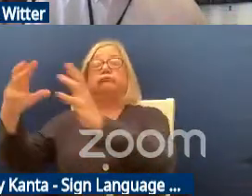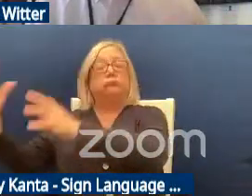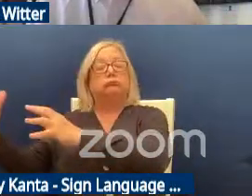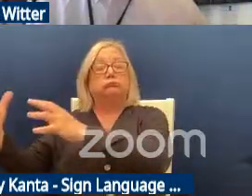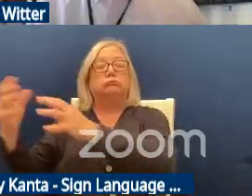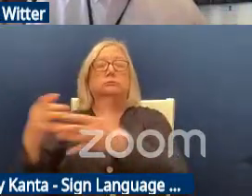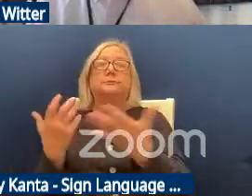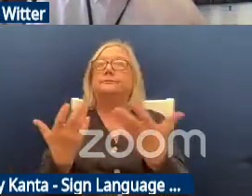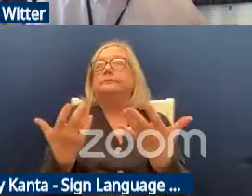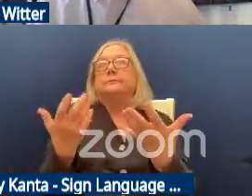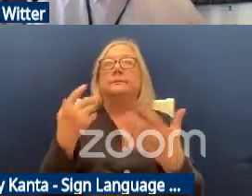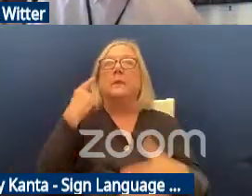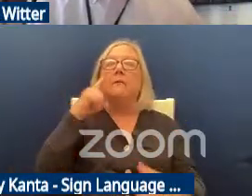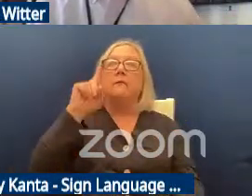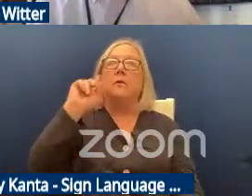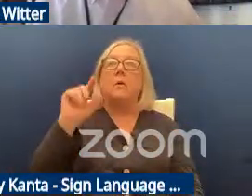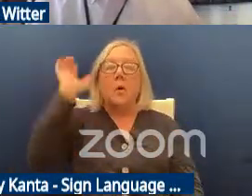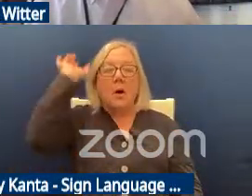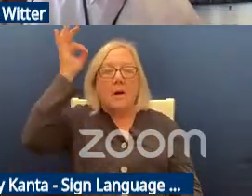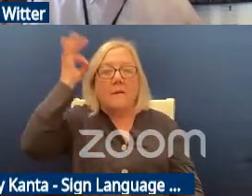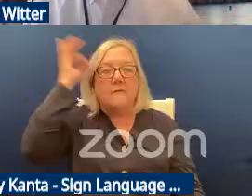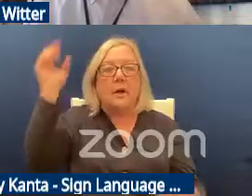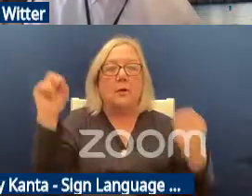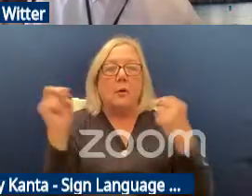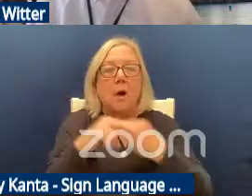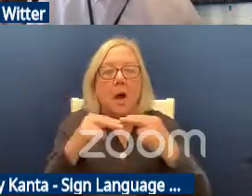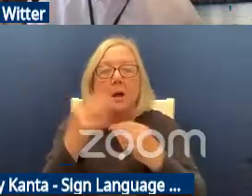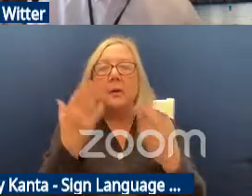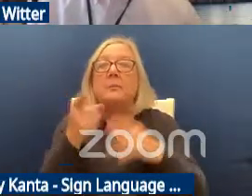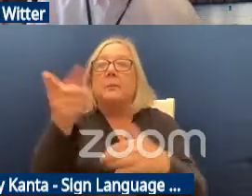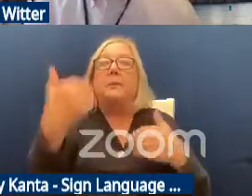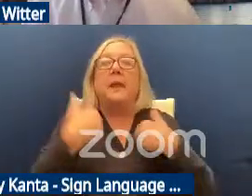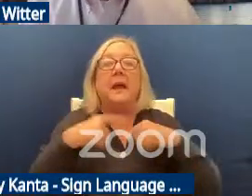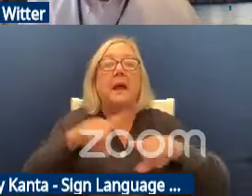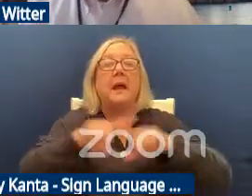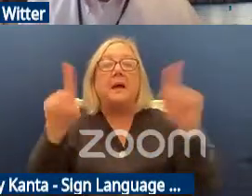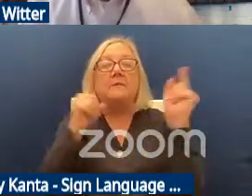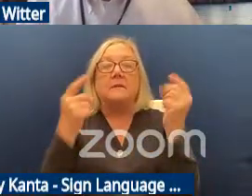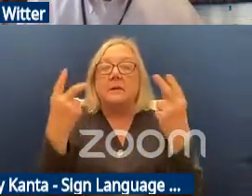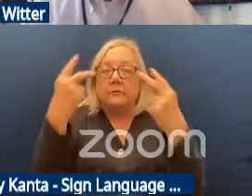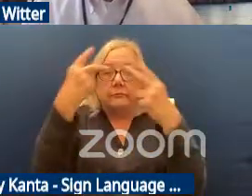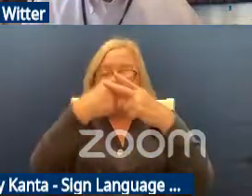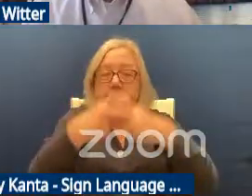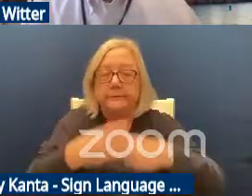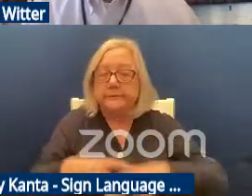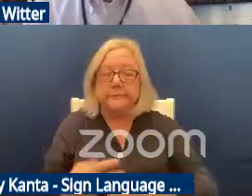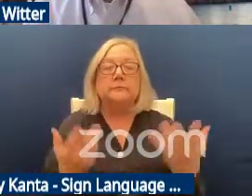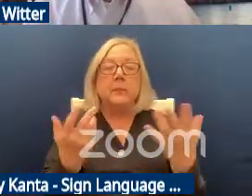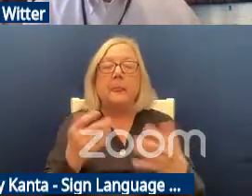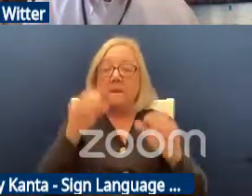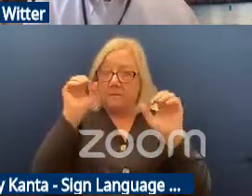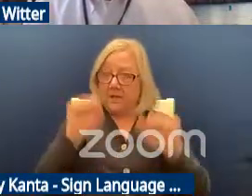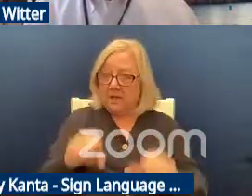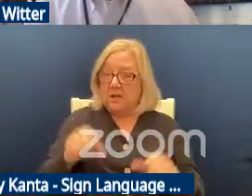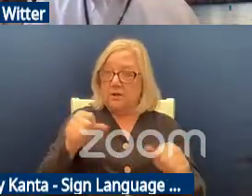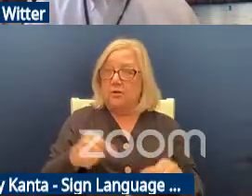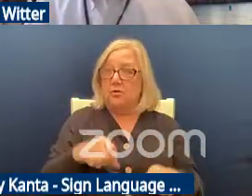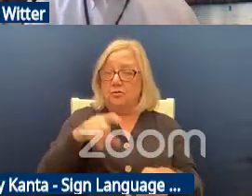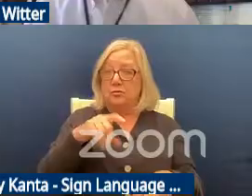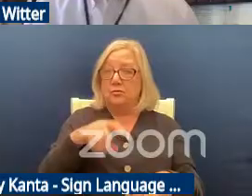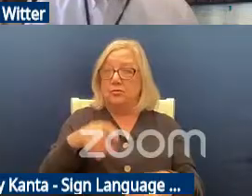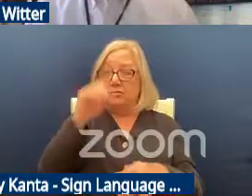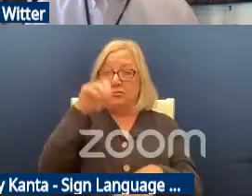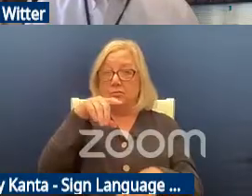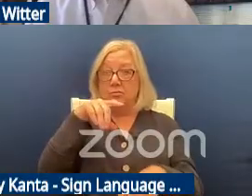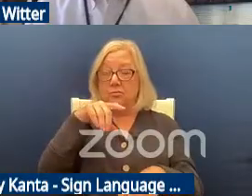Highway or whomever else might have a different metric for application? If you could just confirm that that's the correct understanding, I think